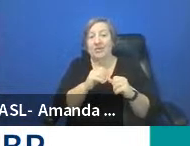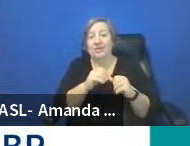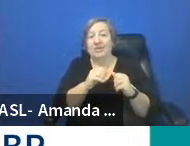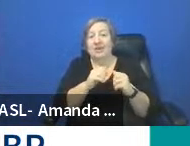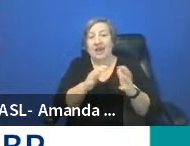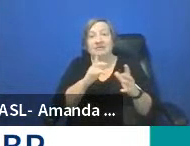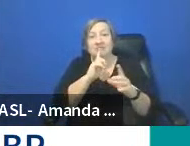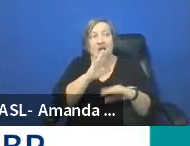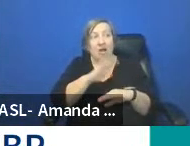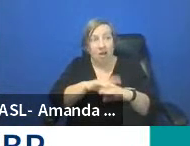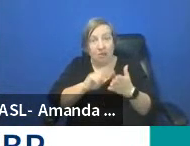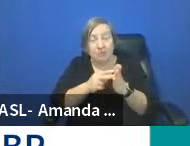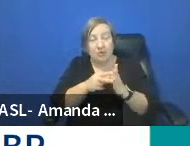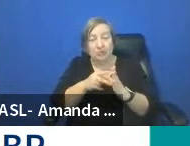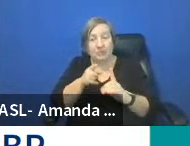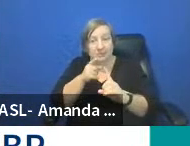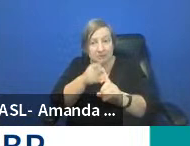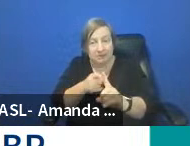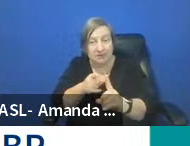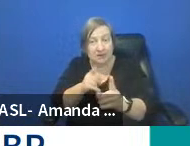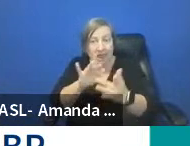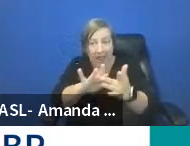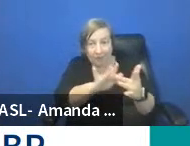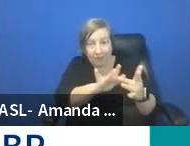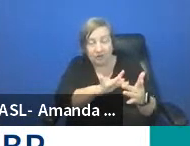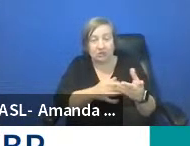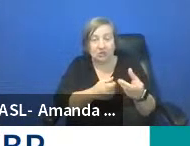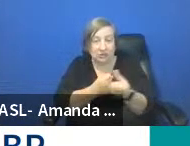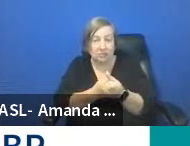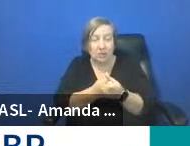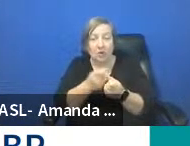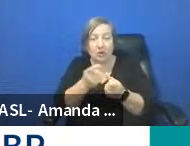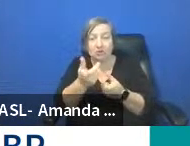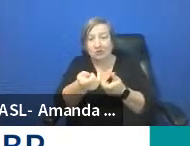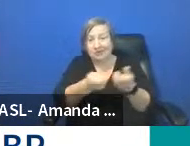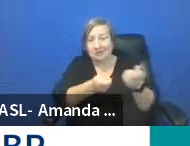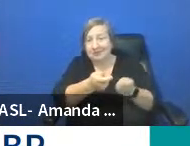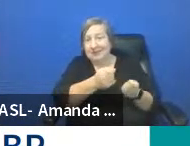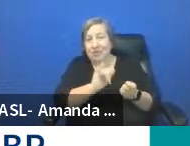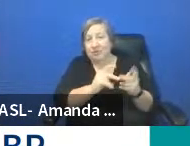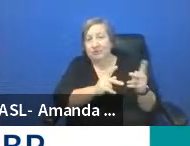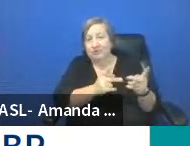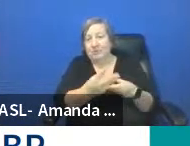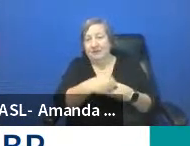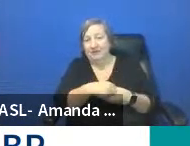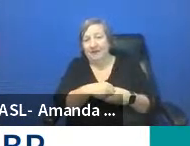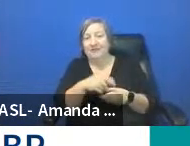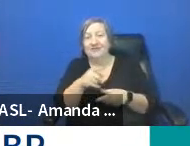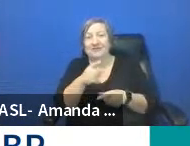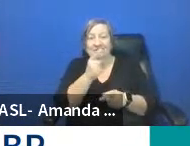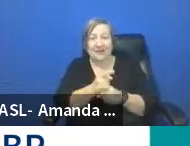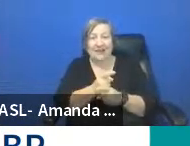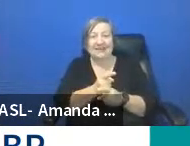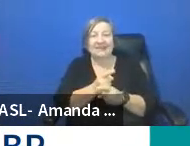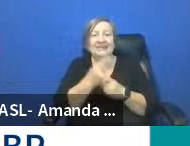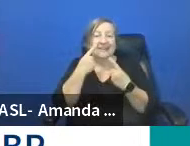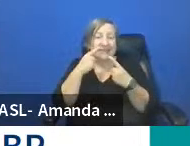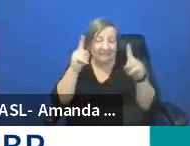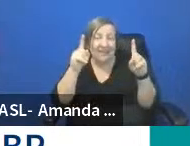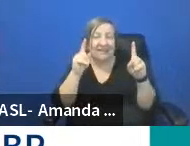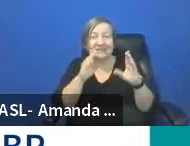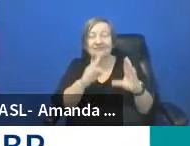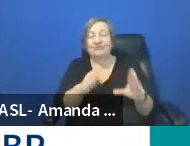intentional support to get those folks to be involved. And so you are right, it is a very effective